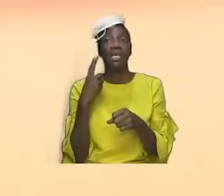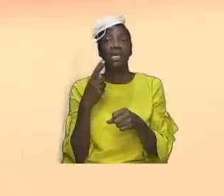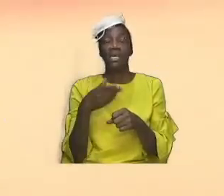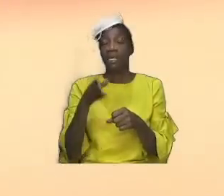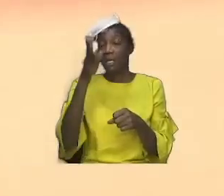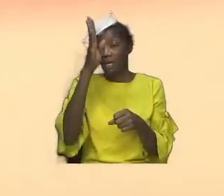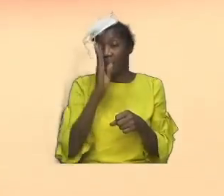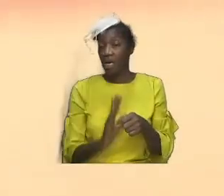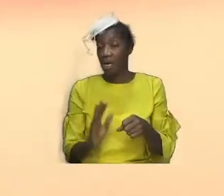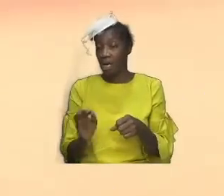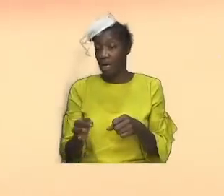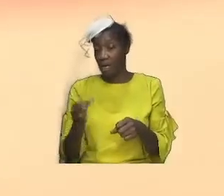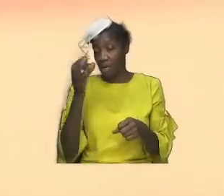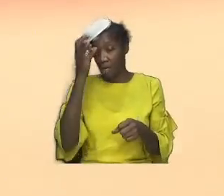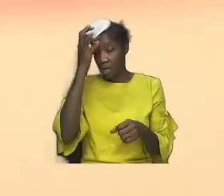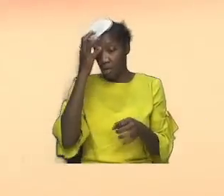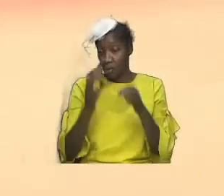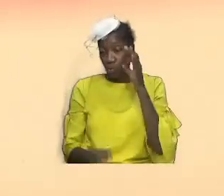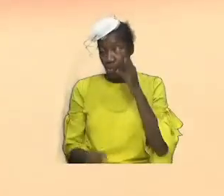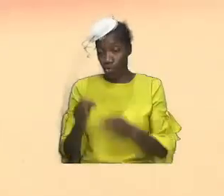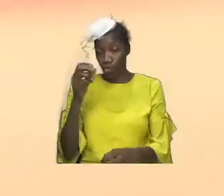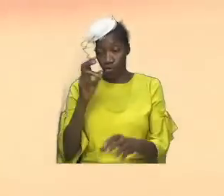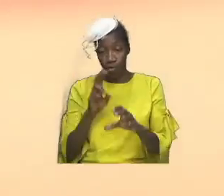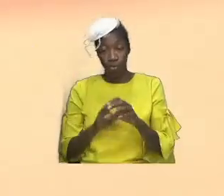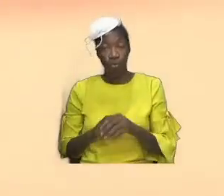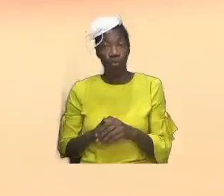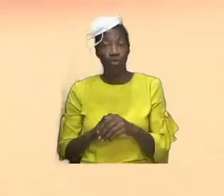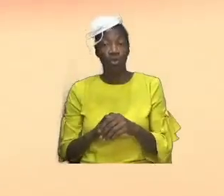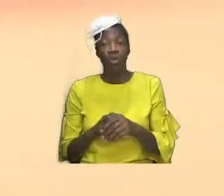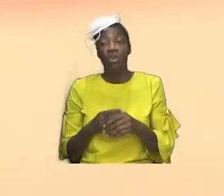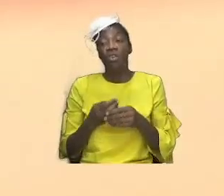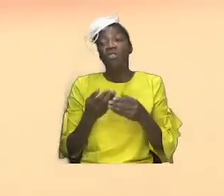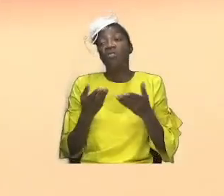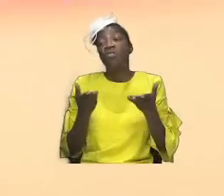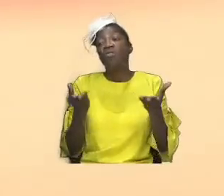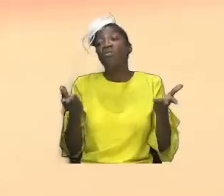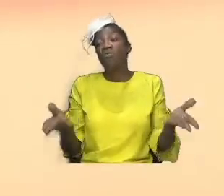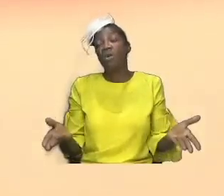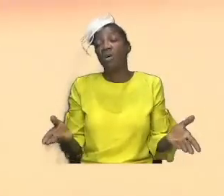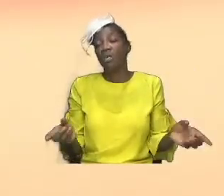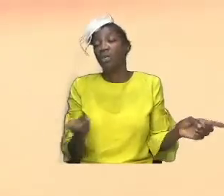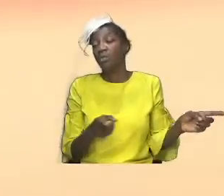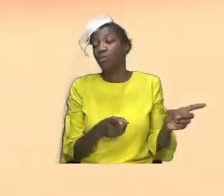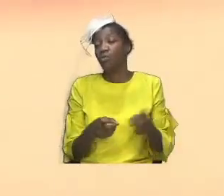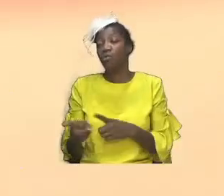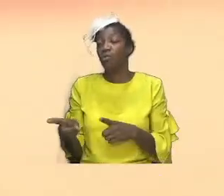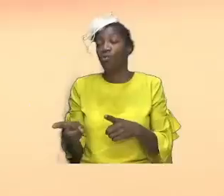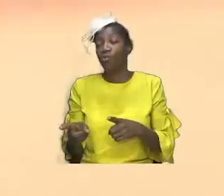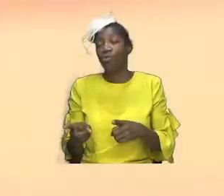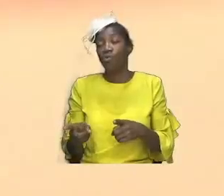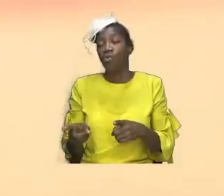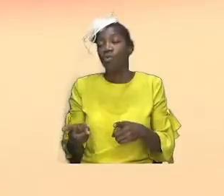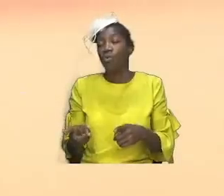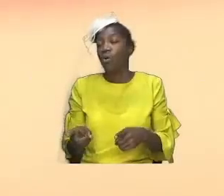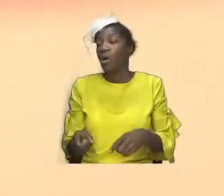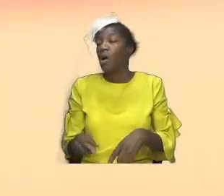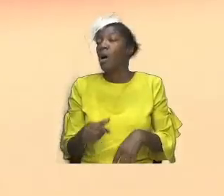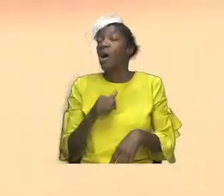going to judge us for what we do or what we